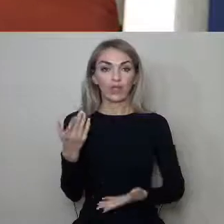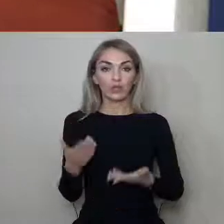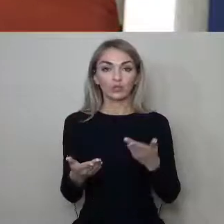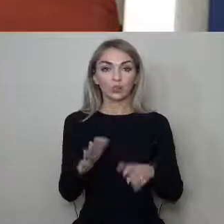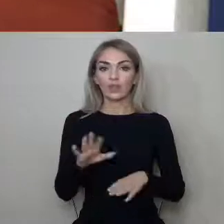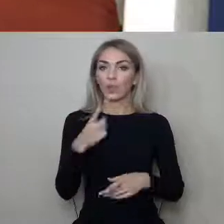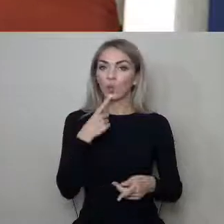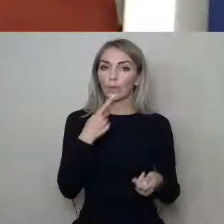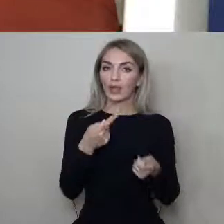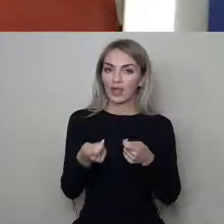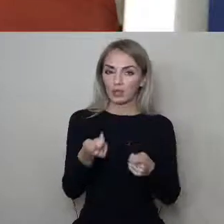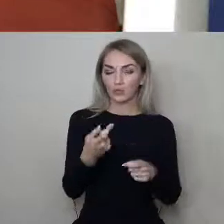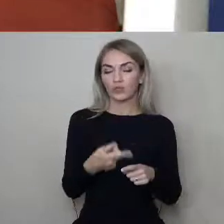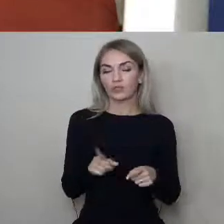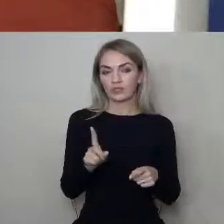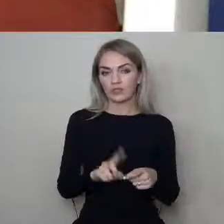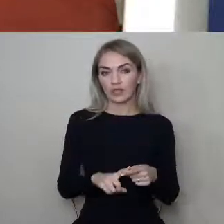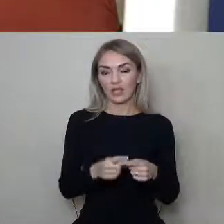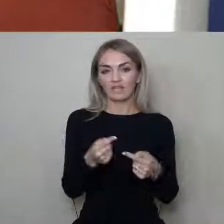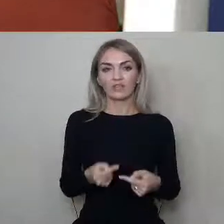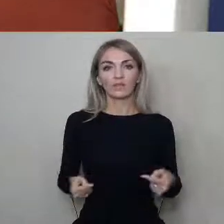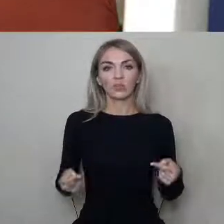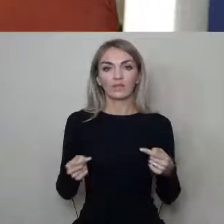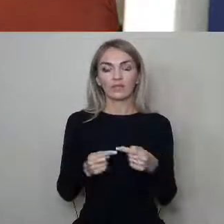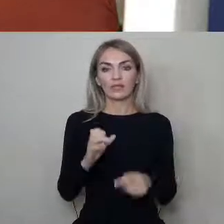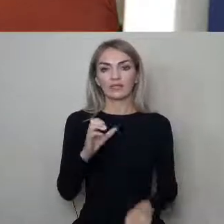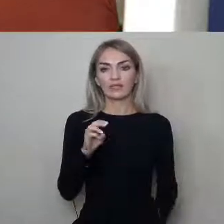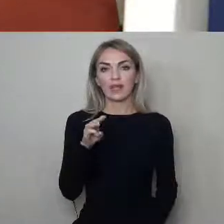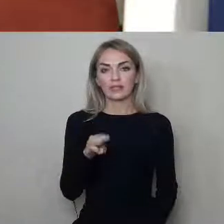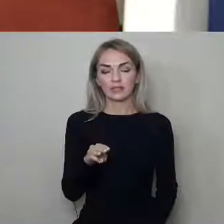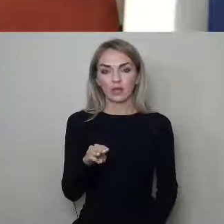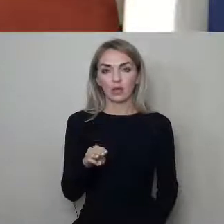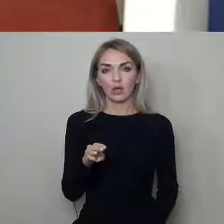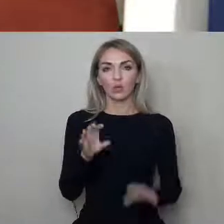Article 1591. If that's